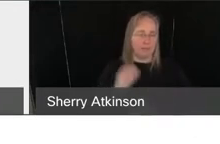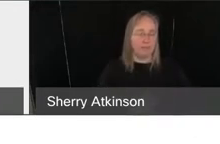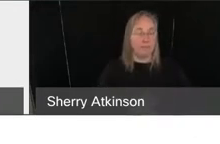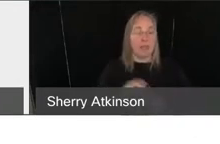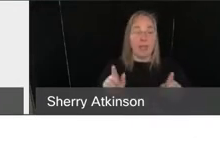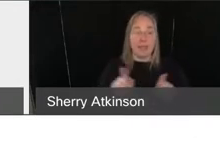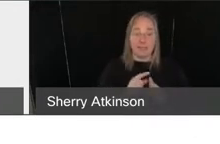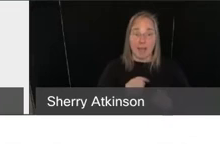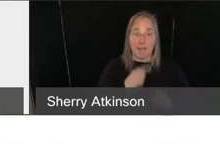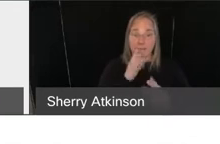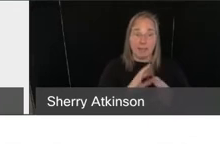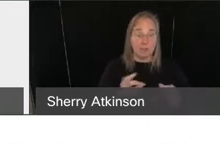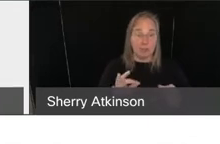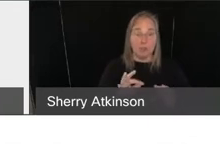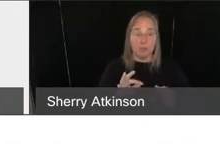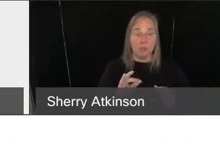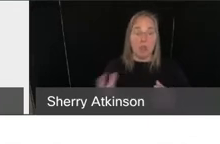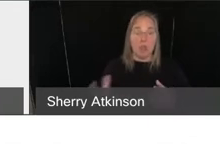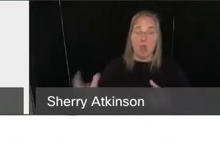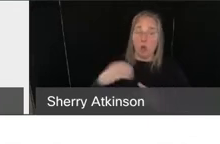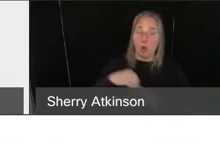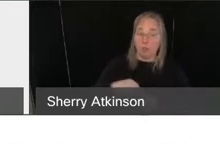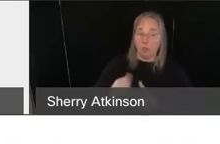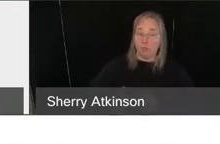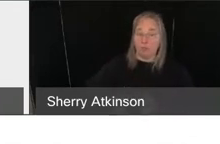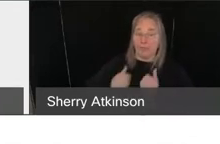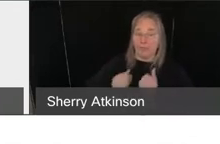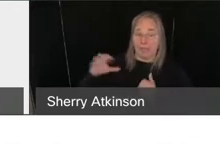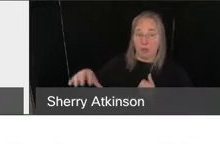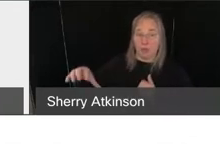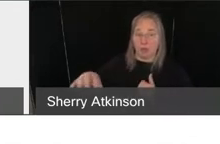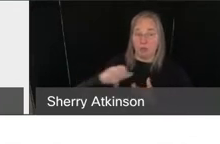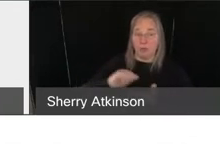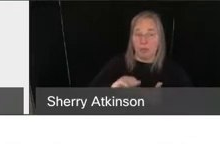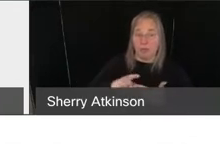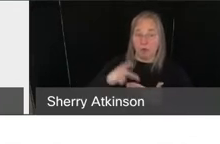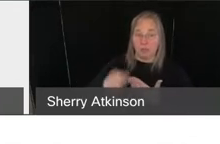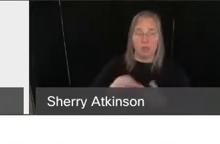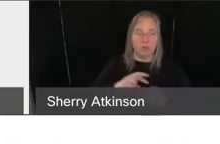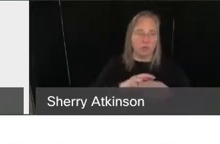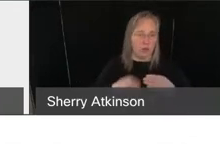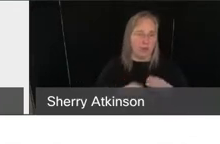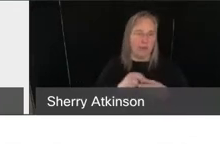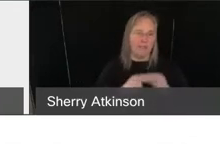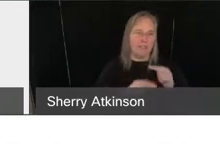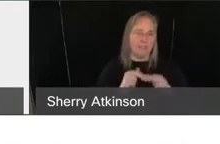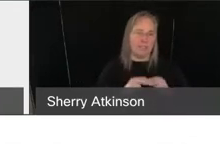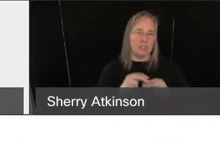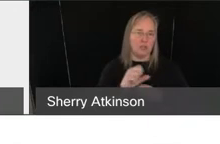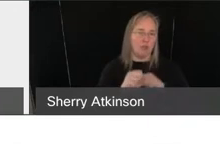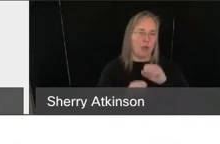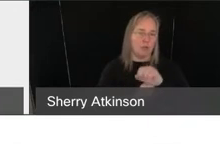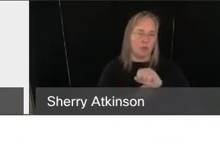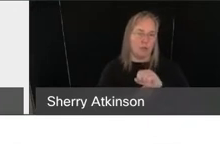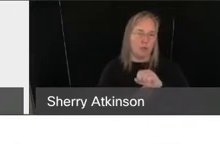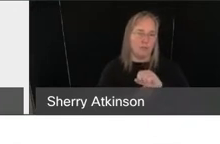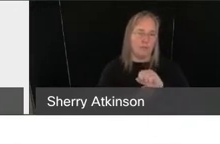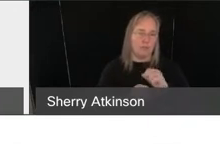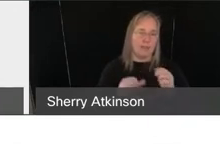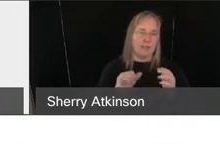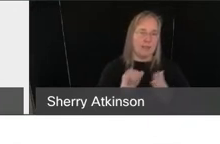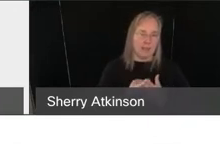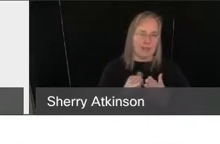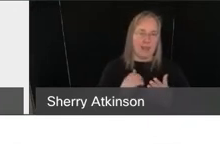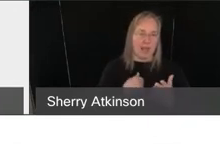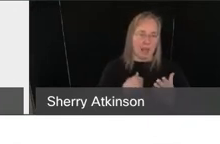the incorporation of residential to the project has resulted in a facility structure that I laid